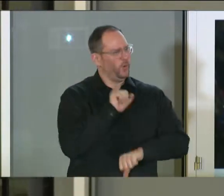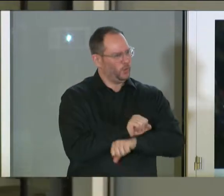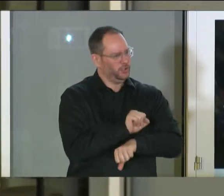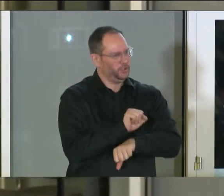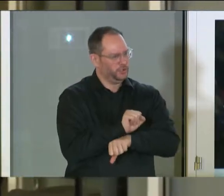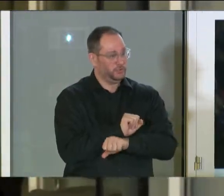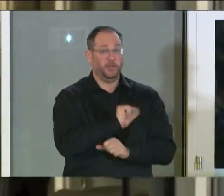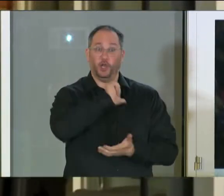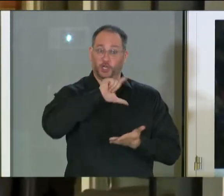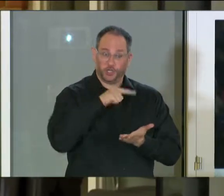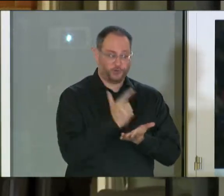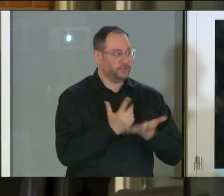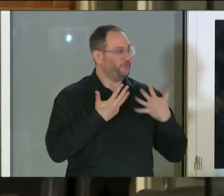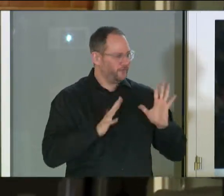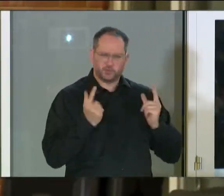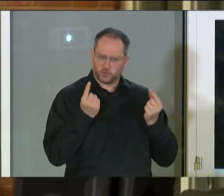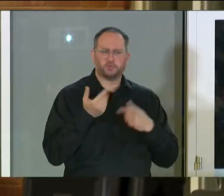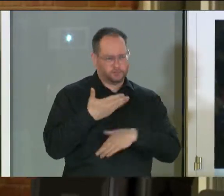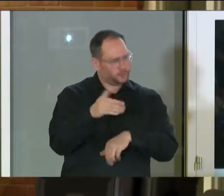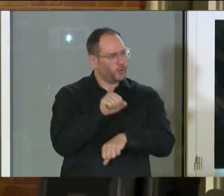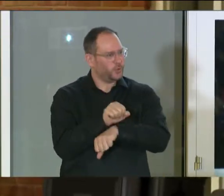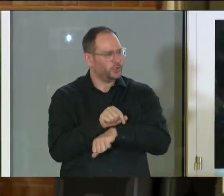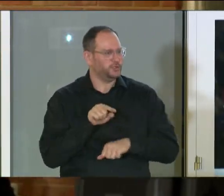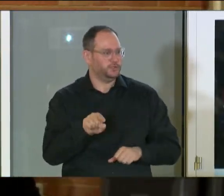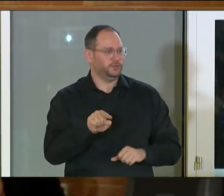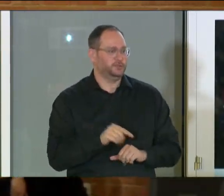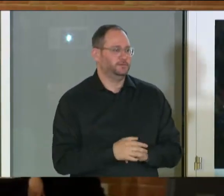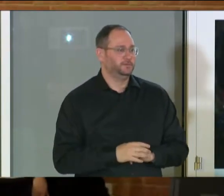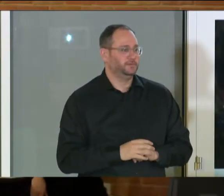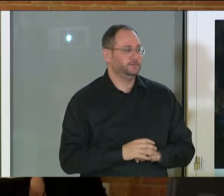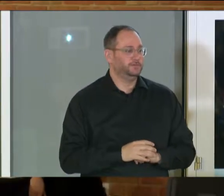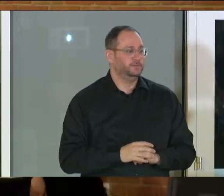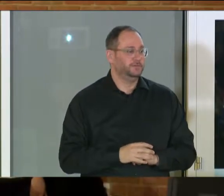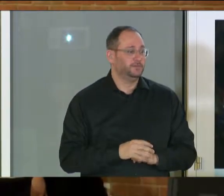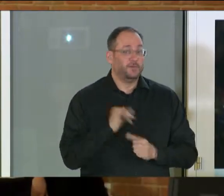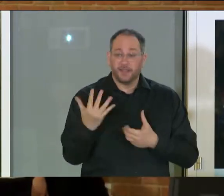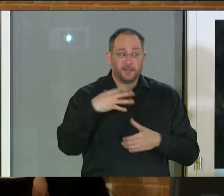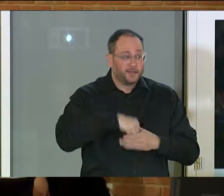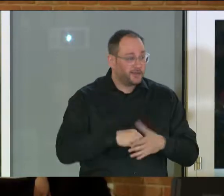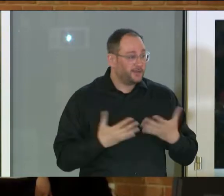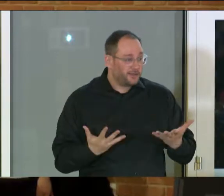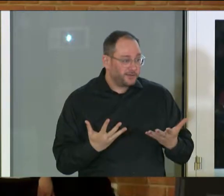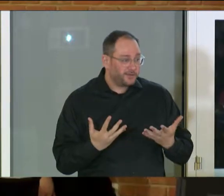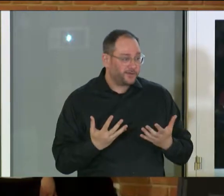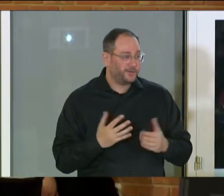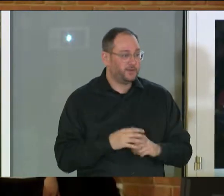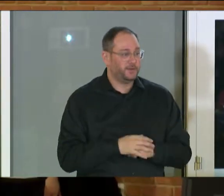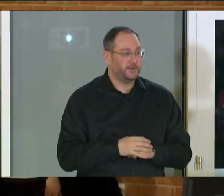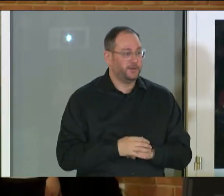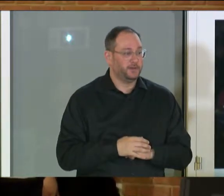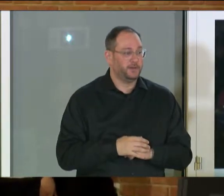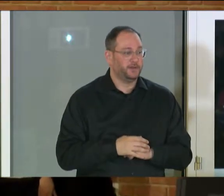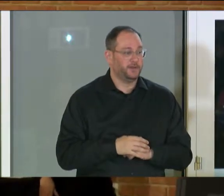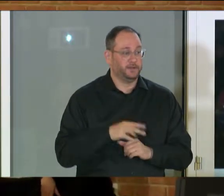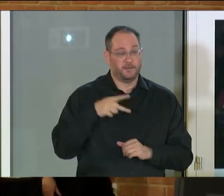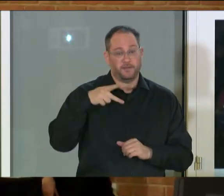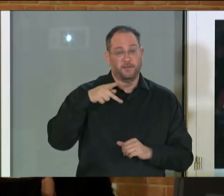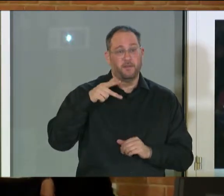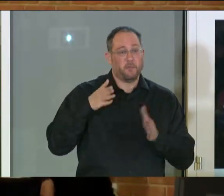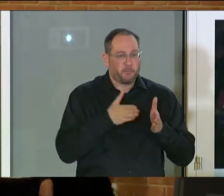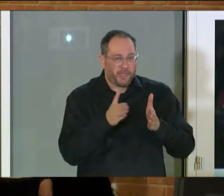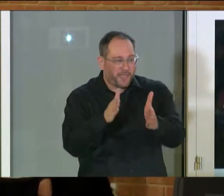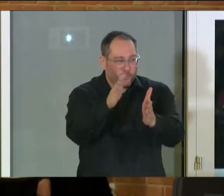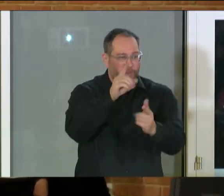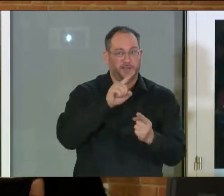be on 6 to 12 pathways during school time that ensure that they are integrating their academic development with